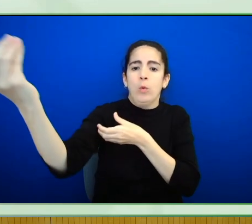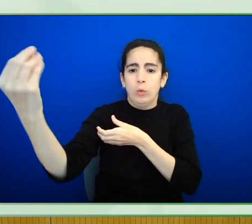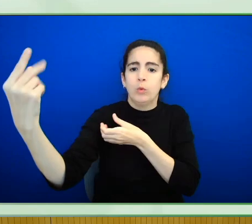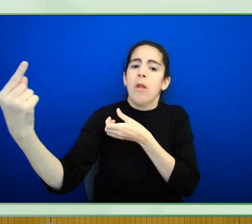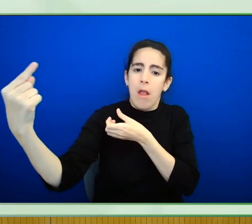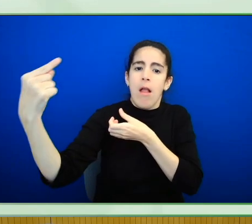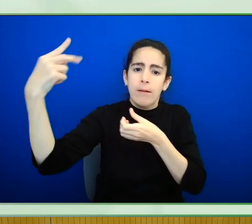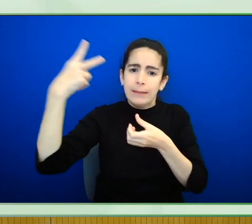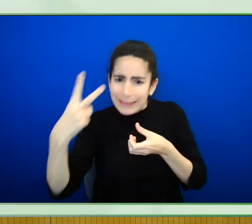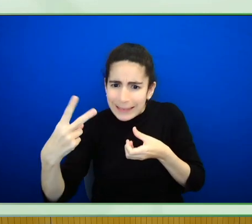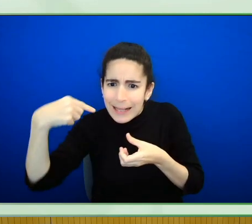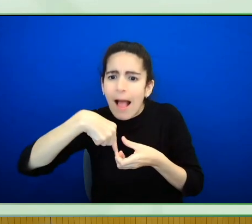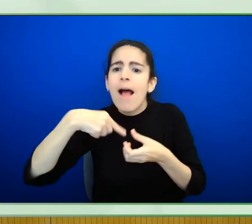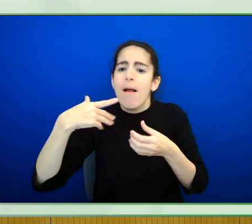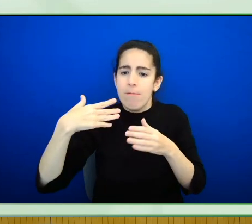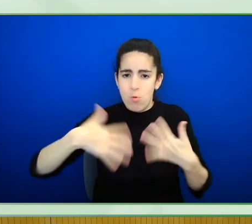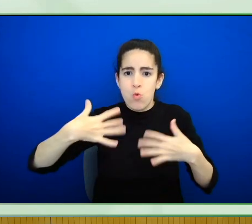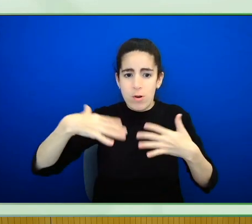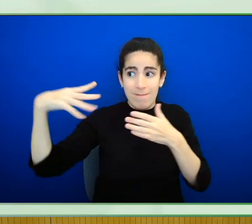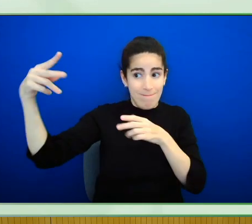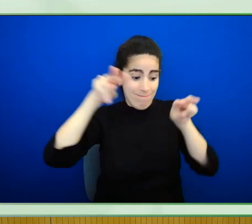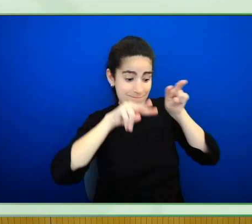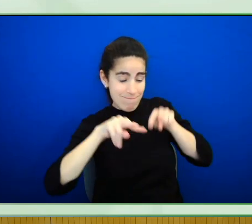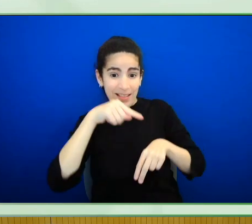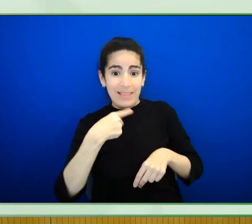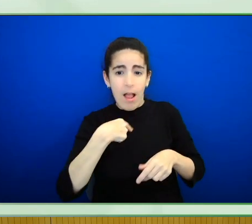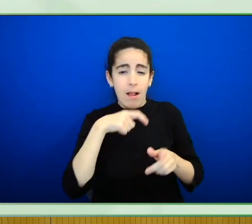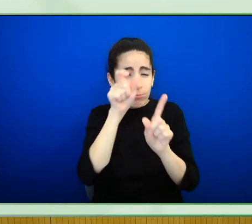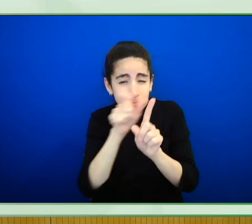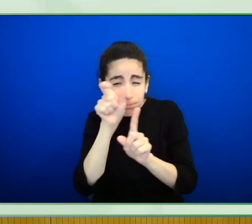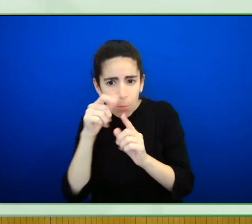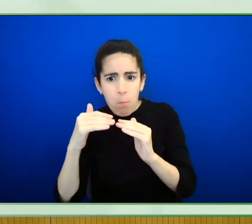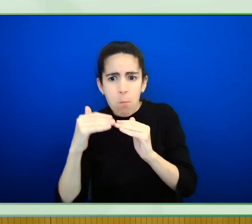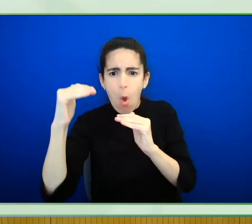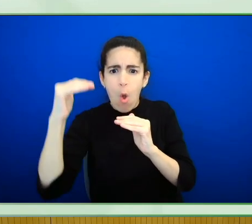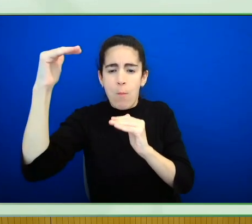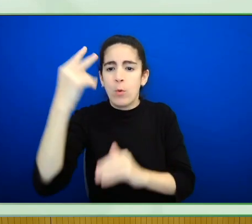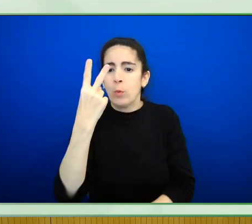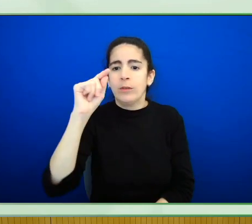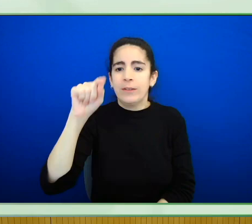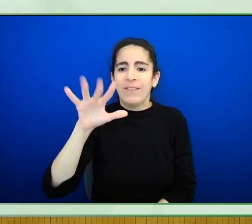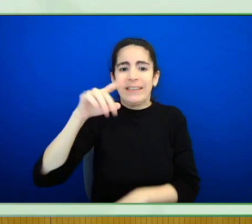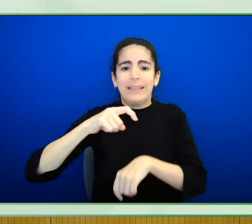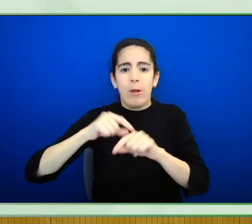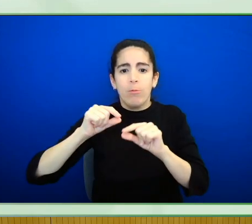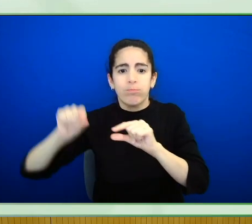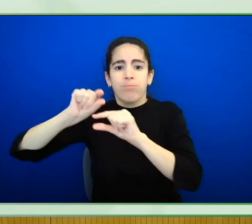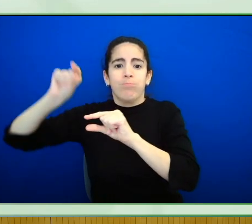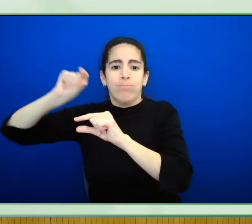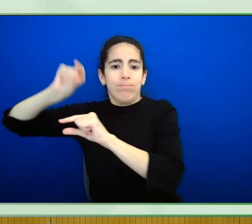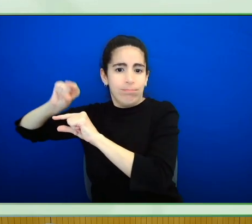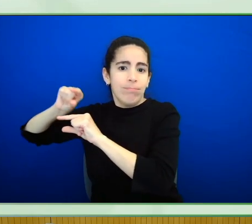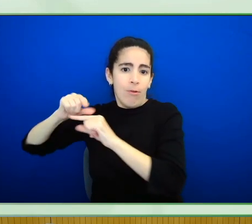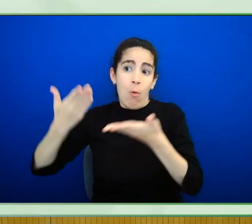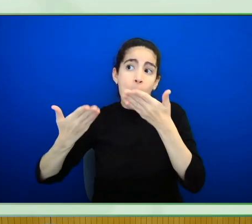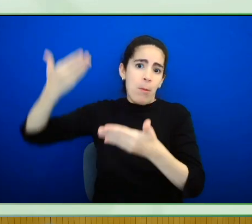more people as compared to non-peak technology, and 16 times more people,